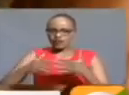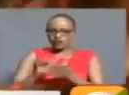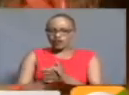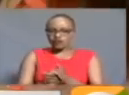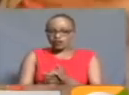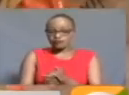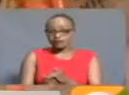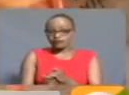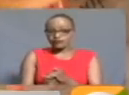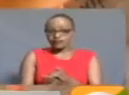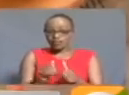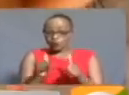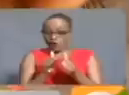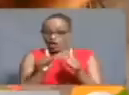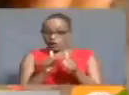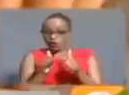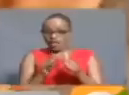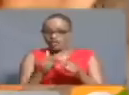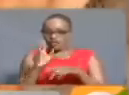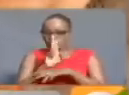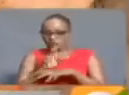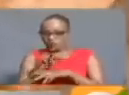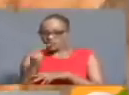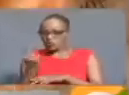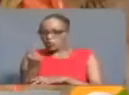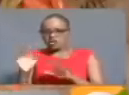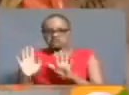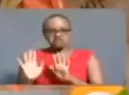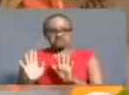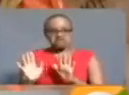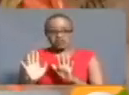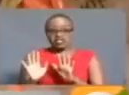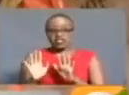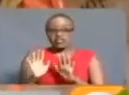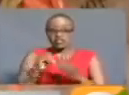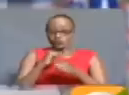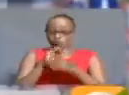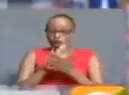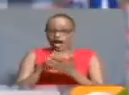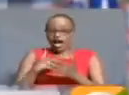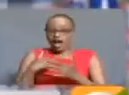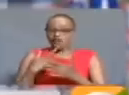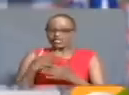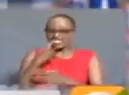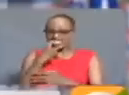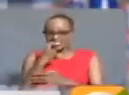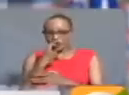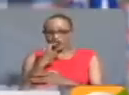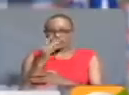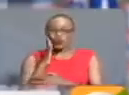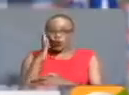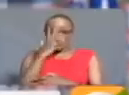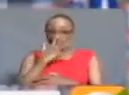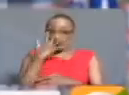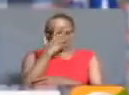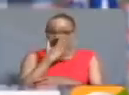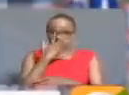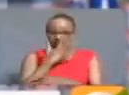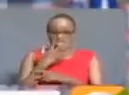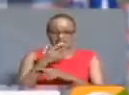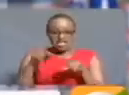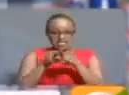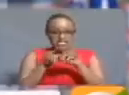utu vizuri, lakini si utumia hii peke yake kwa uso. You love kukua mlight uso, then mwili